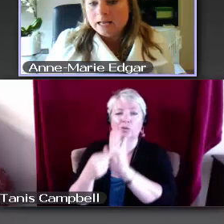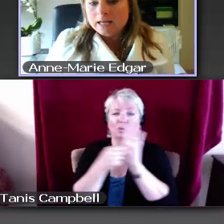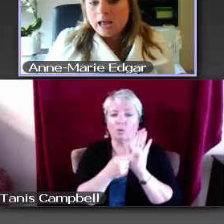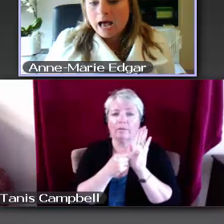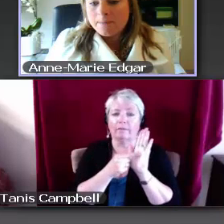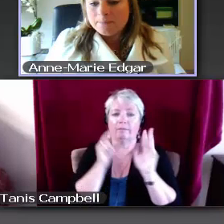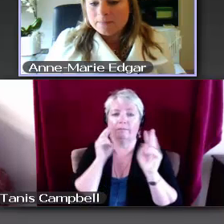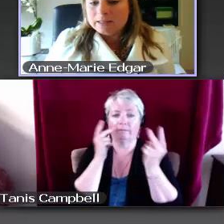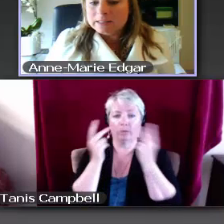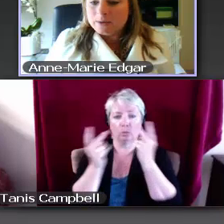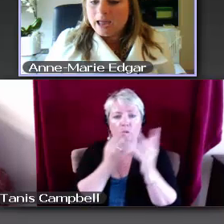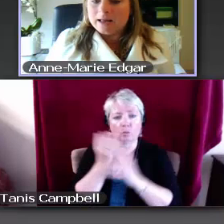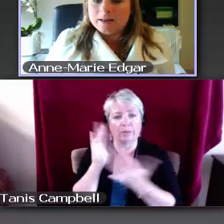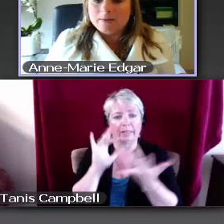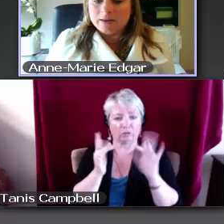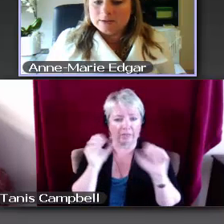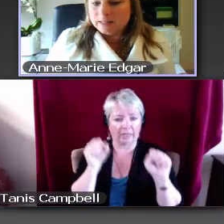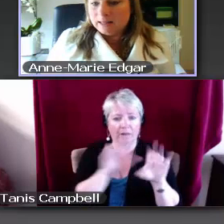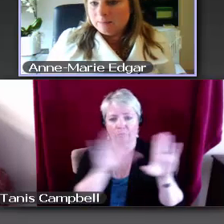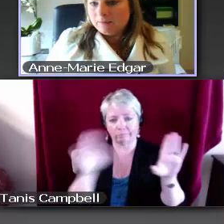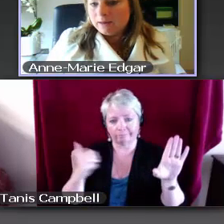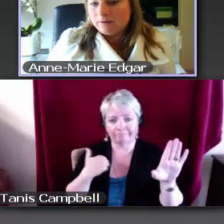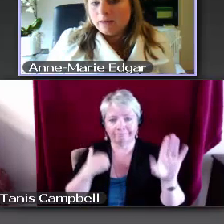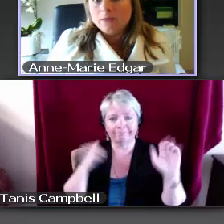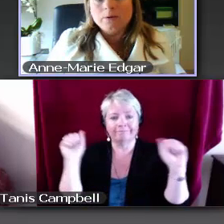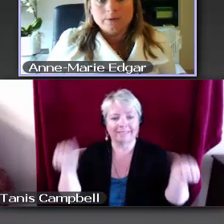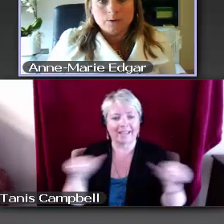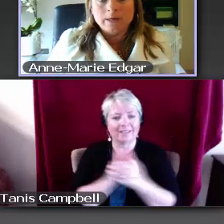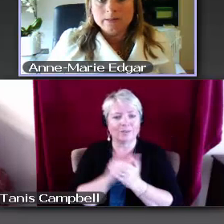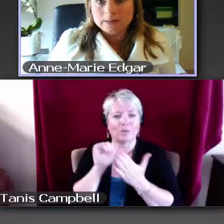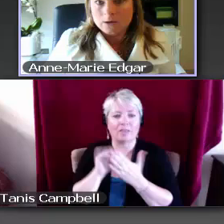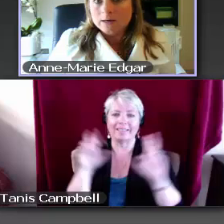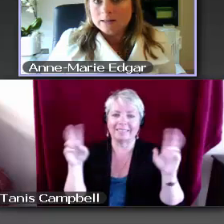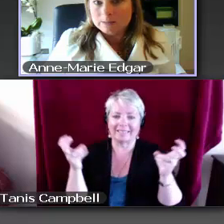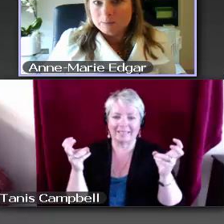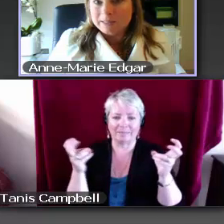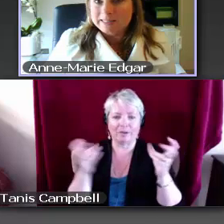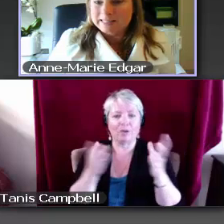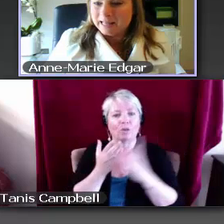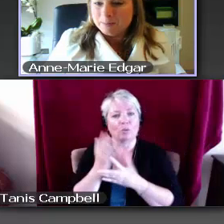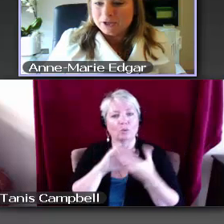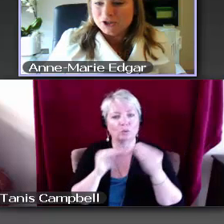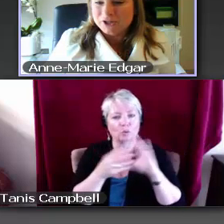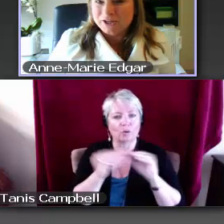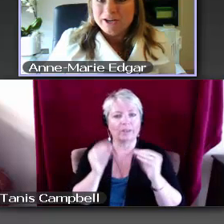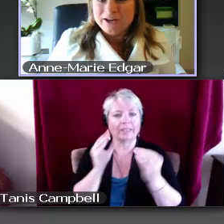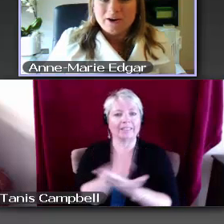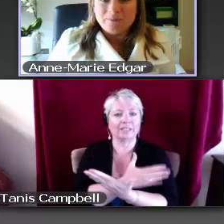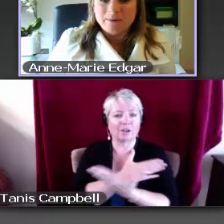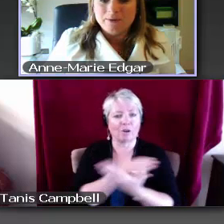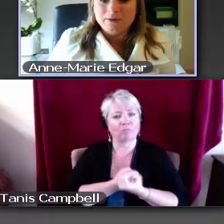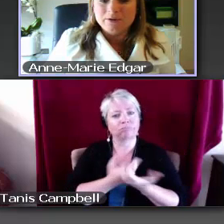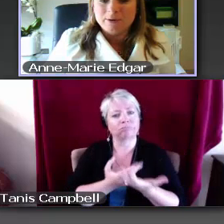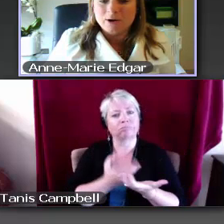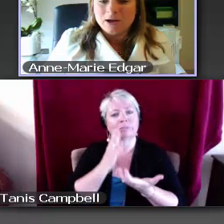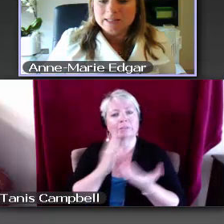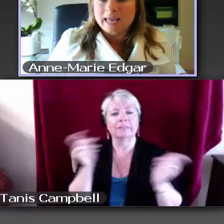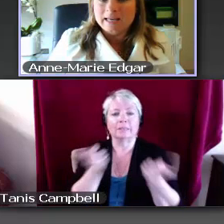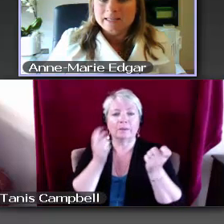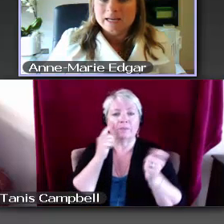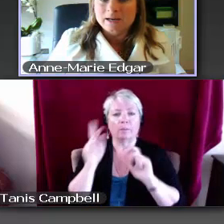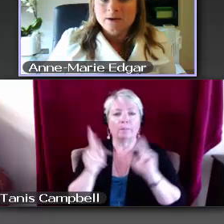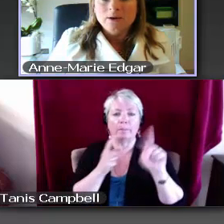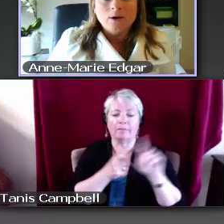said. So yeah, there's the theme of the event, Through Story and Song. This will be a celebration of people from